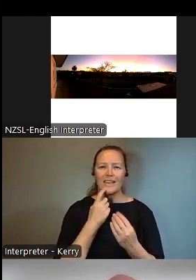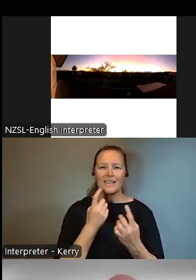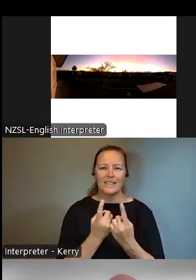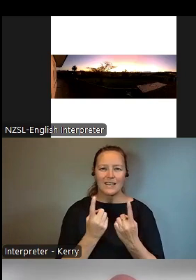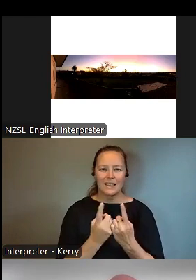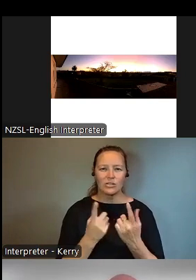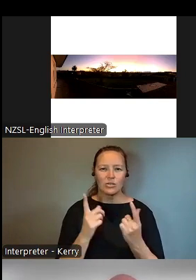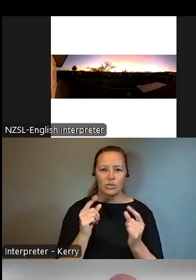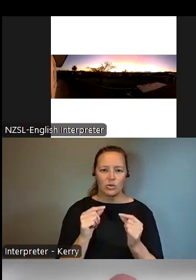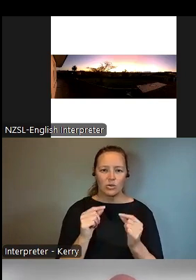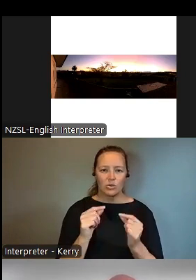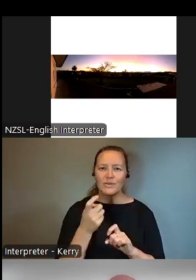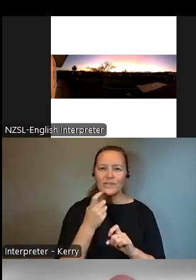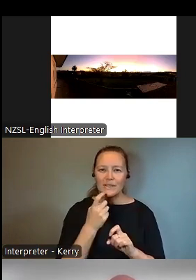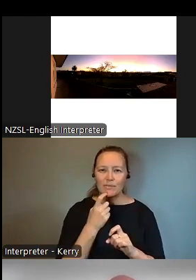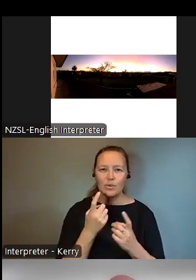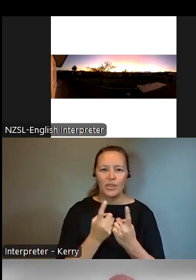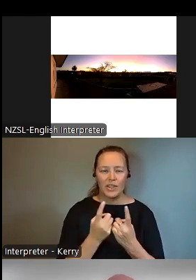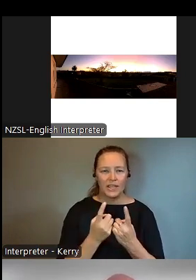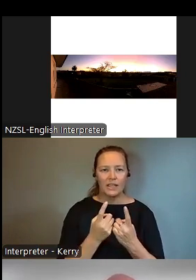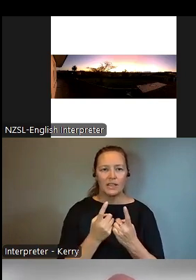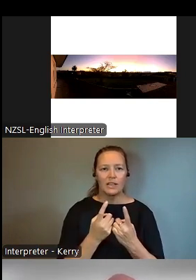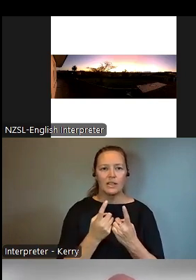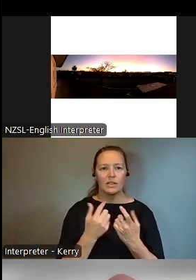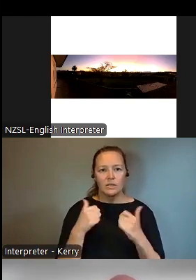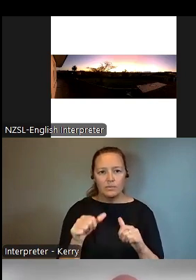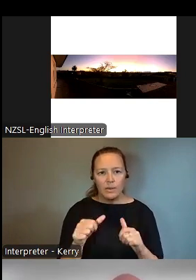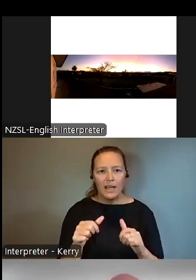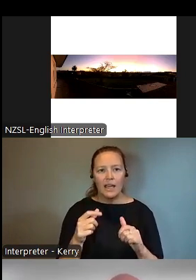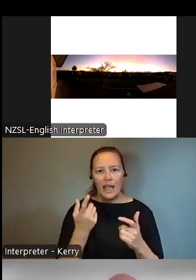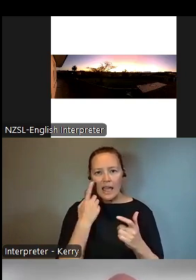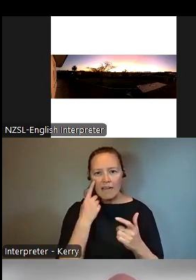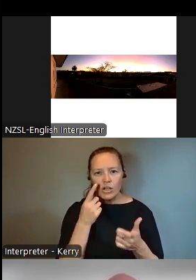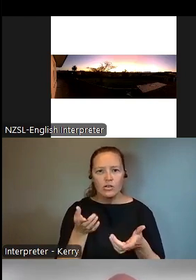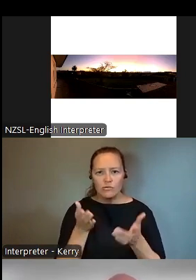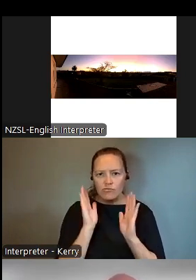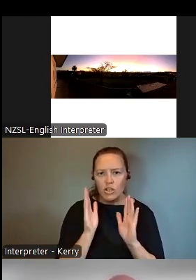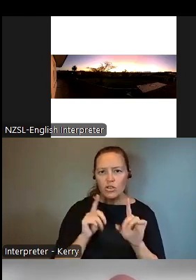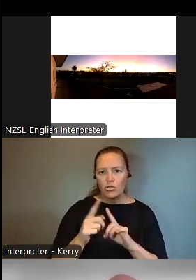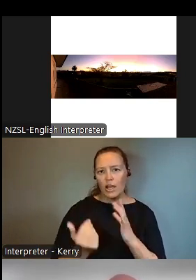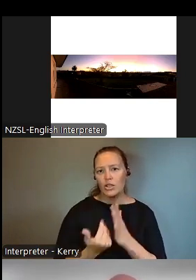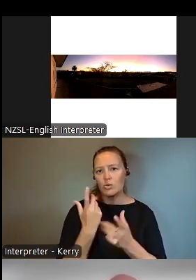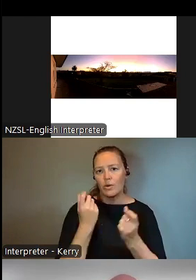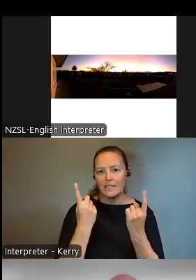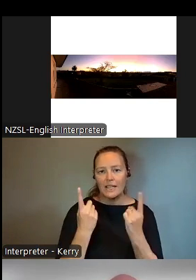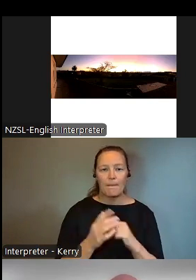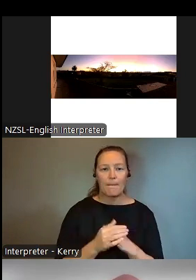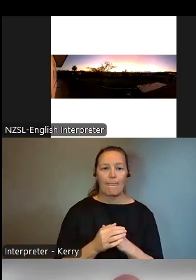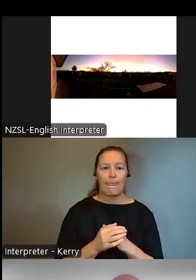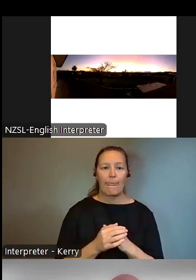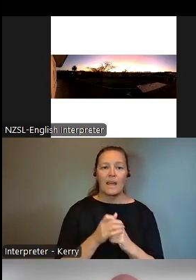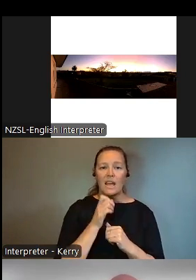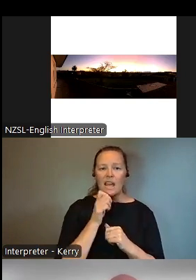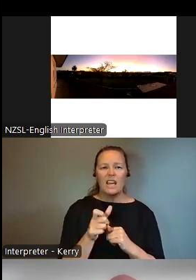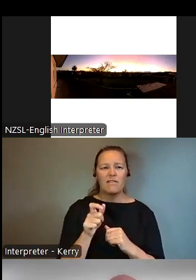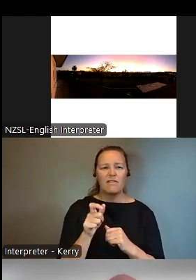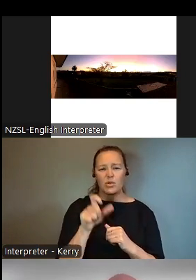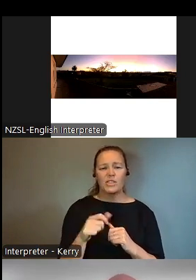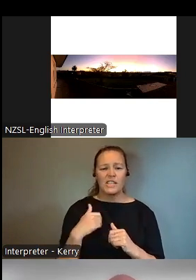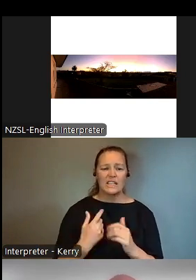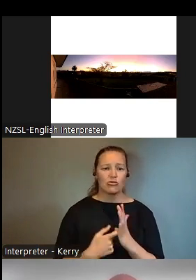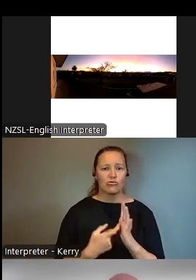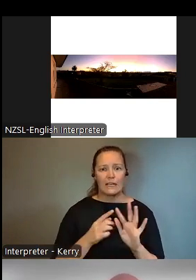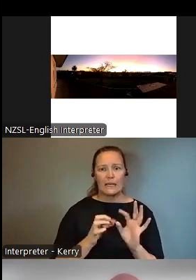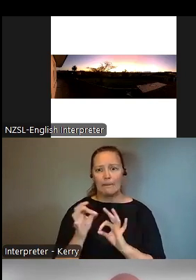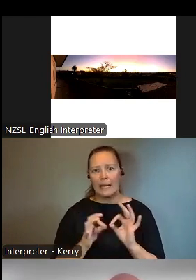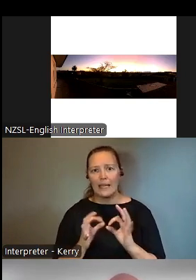the simplest, easiest way to have a go at this new idea? If it requires them to replan,